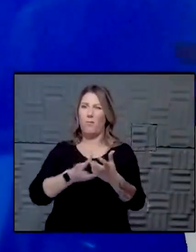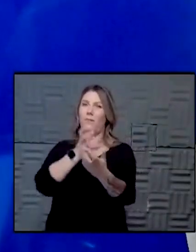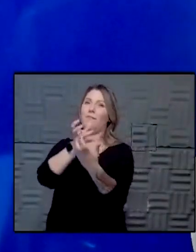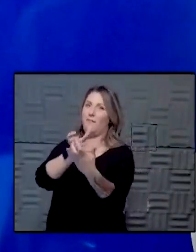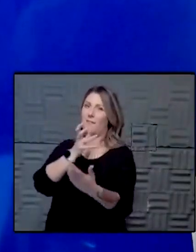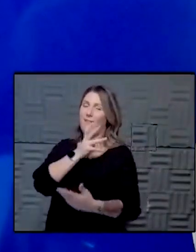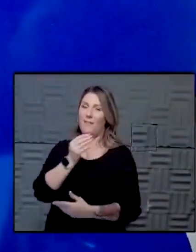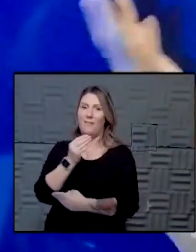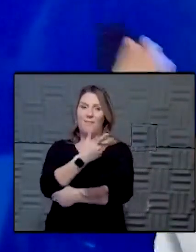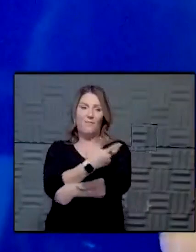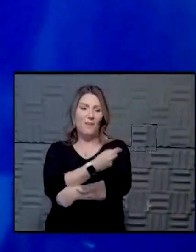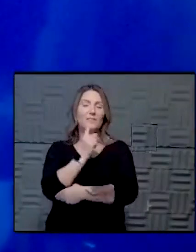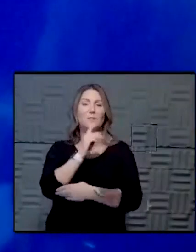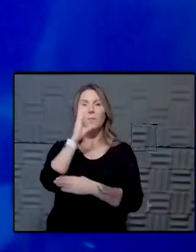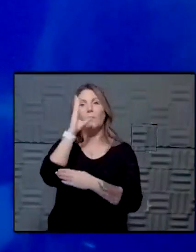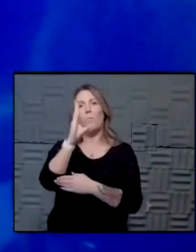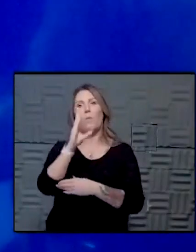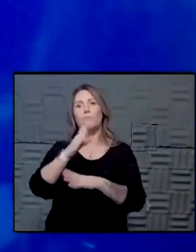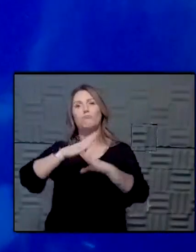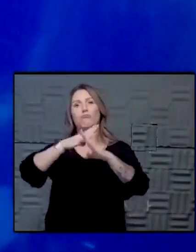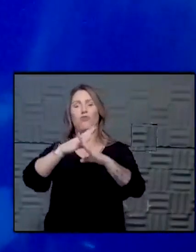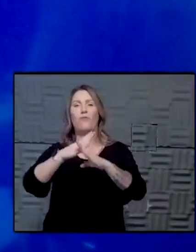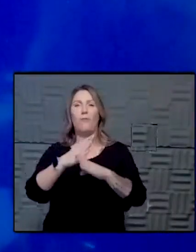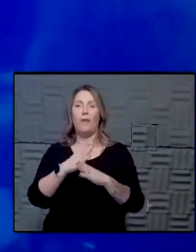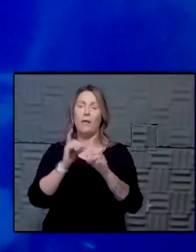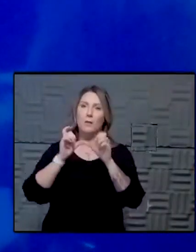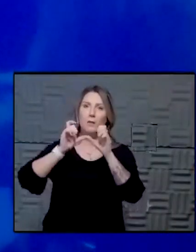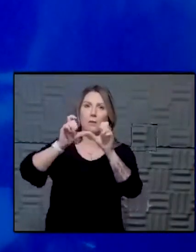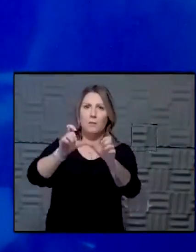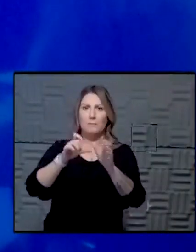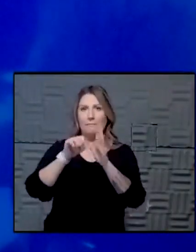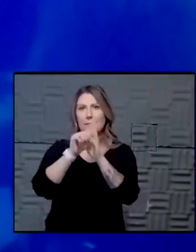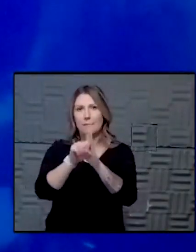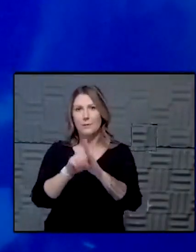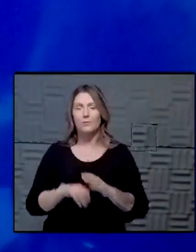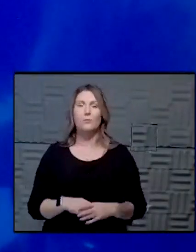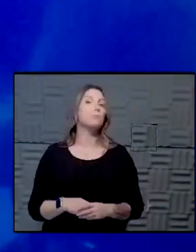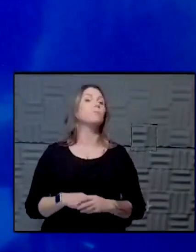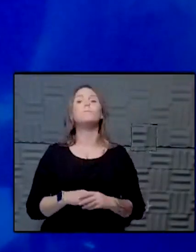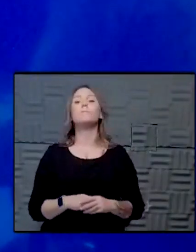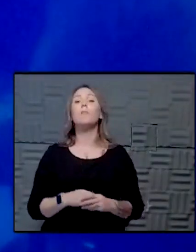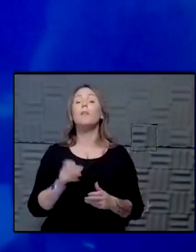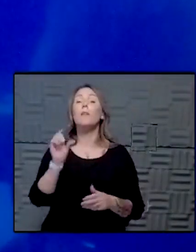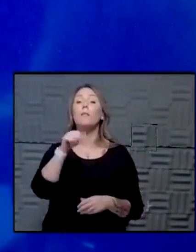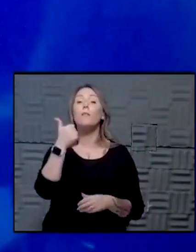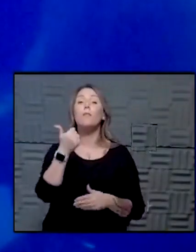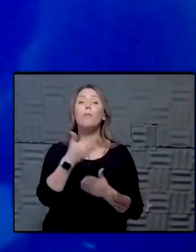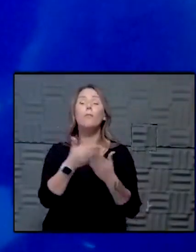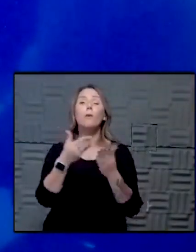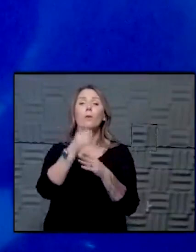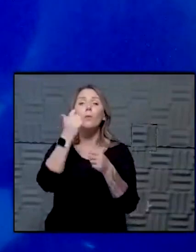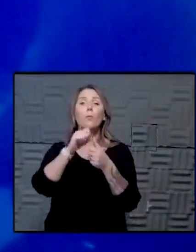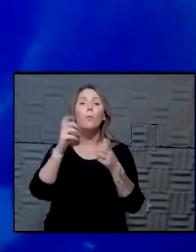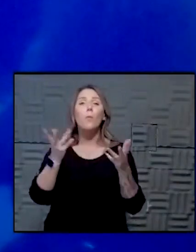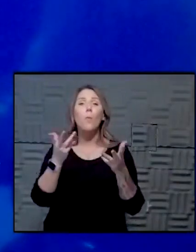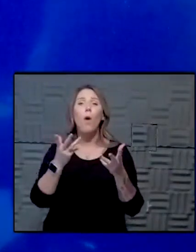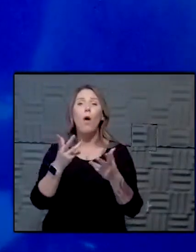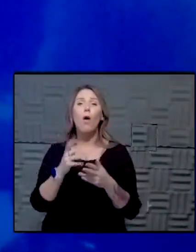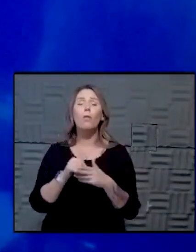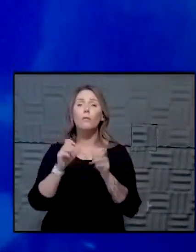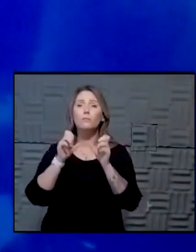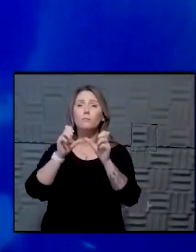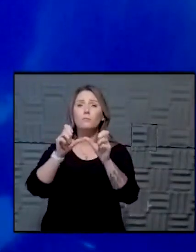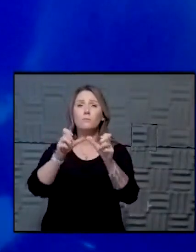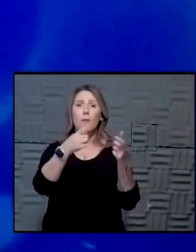vaccination is going to help prevent any serious long-haul syndrome, and certainly that'll much be great. better than those who have. The other thing to remember is there's long-haul syndrome that